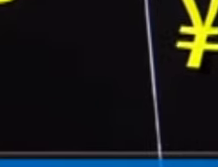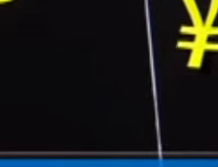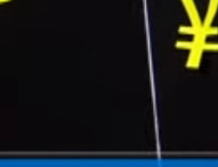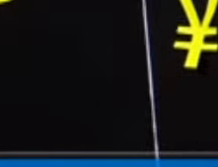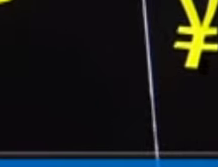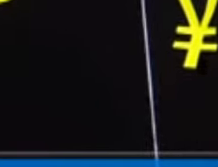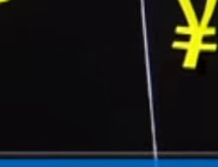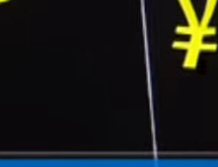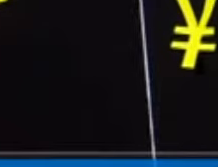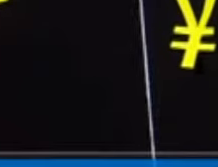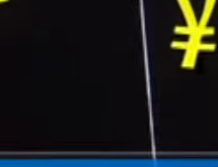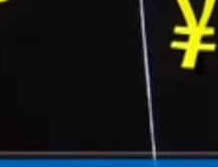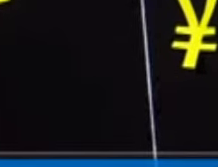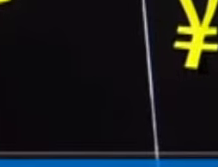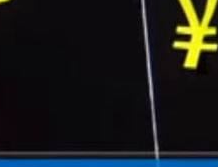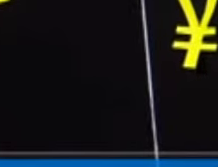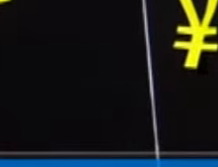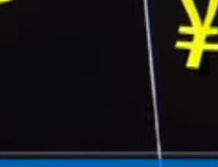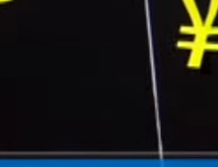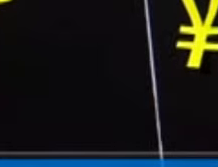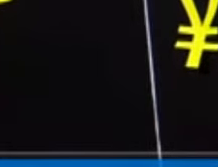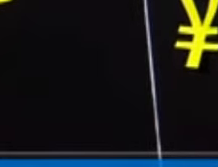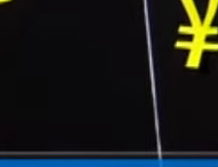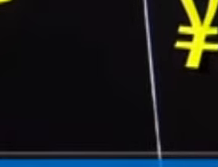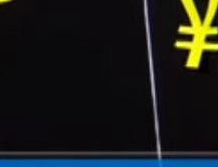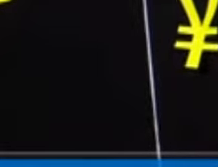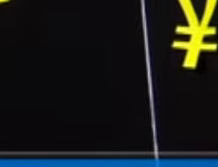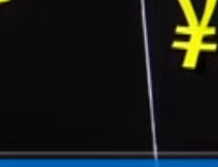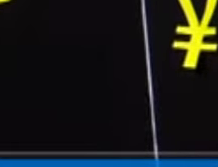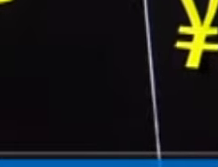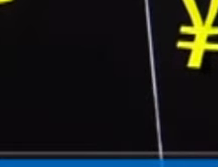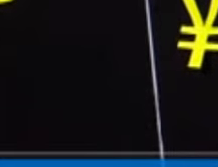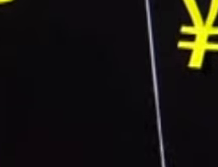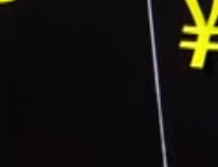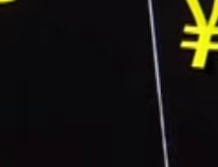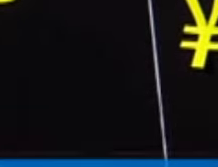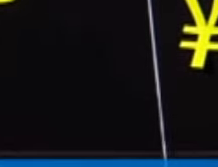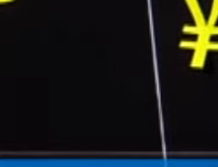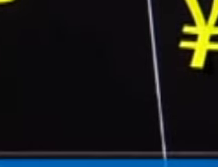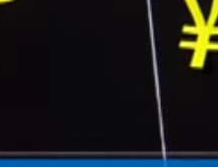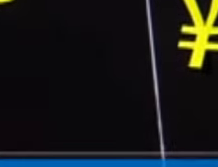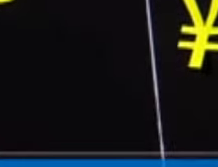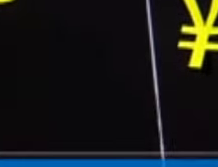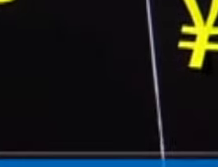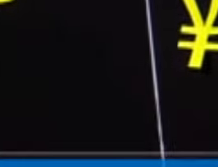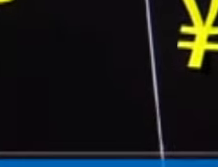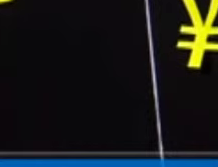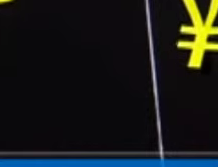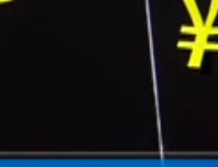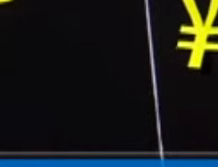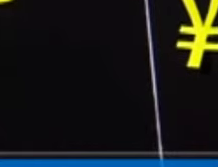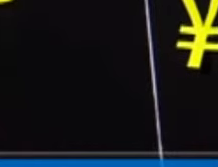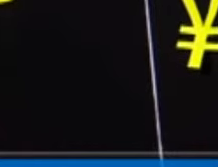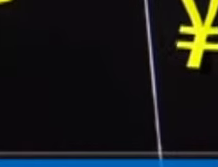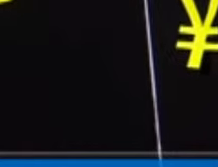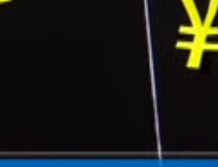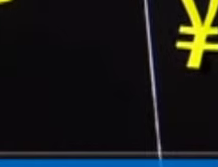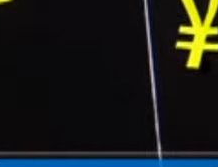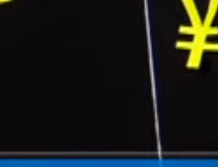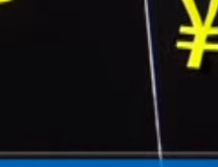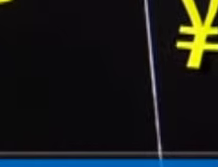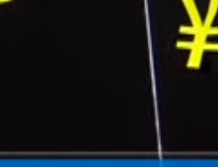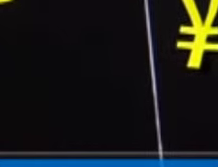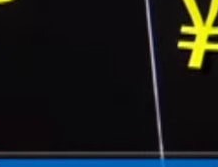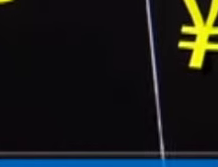especially are there to take care of any interruption that could come as a result of either a plant going down or even